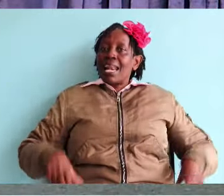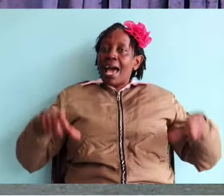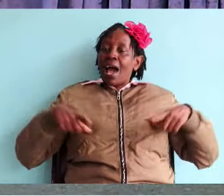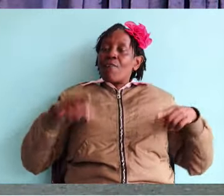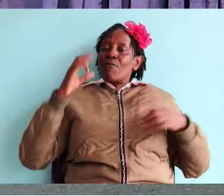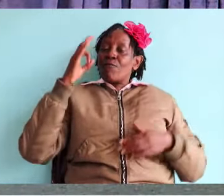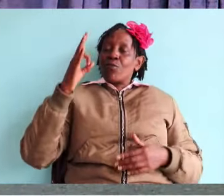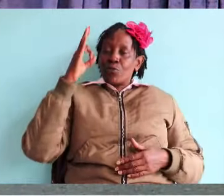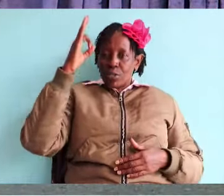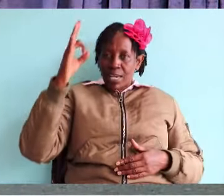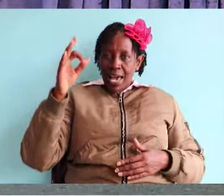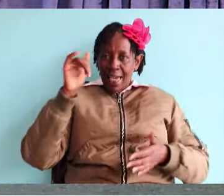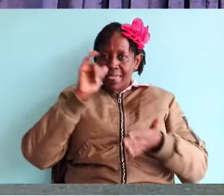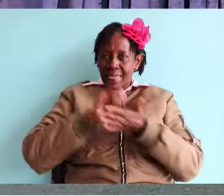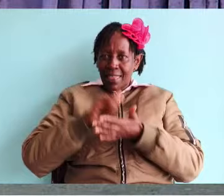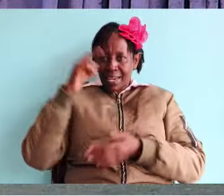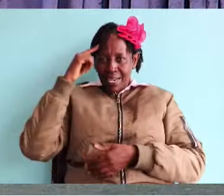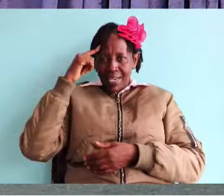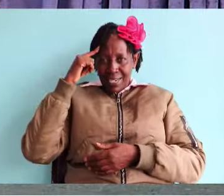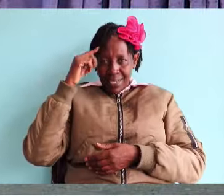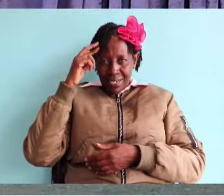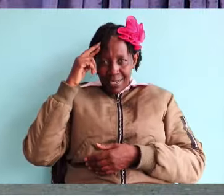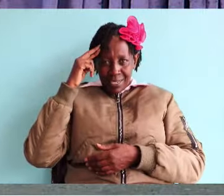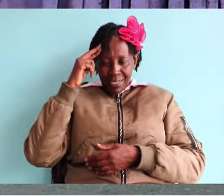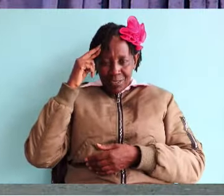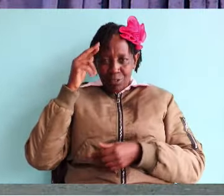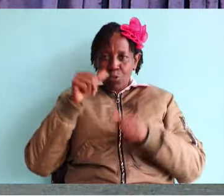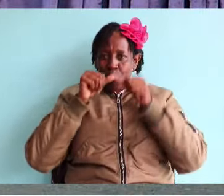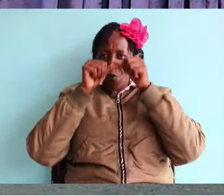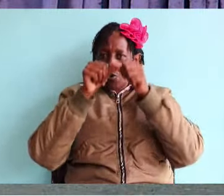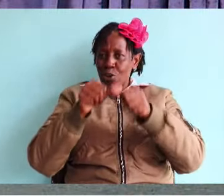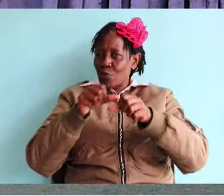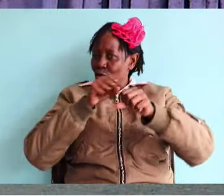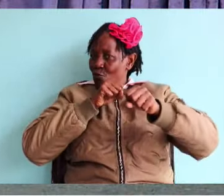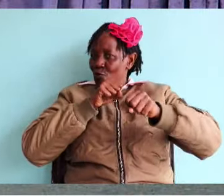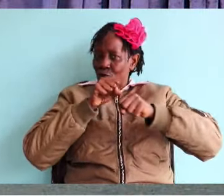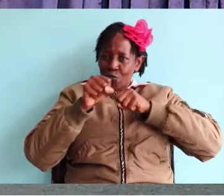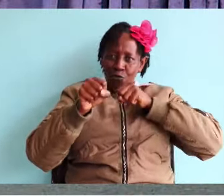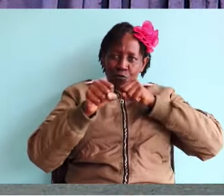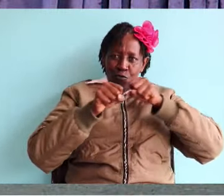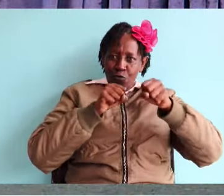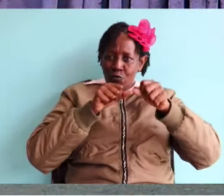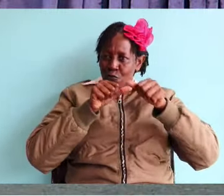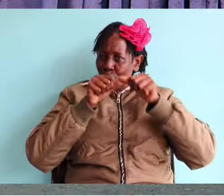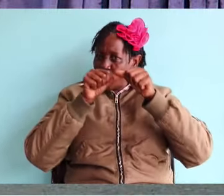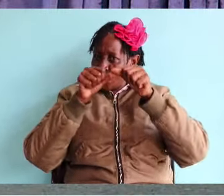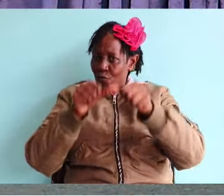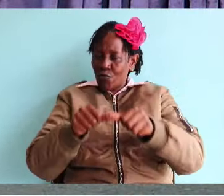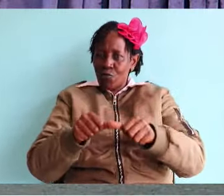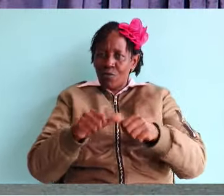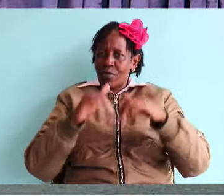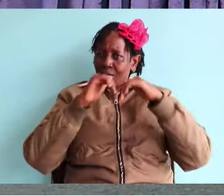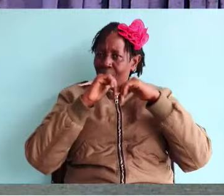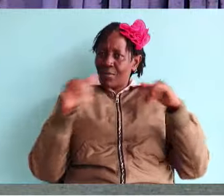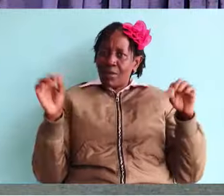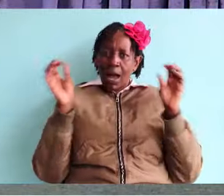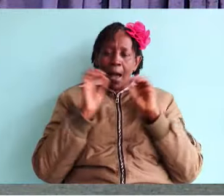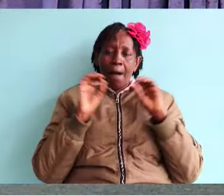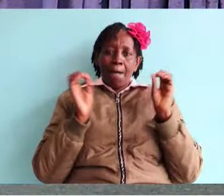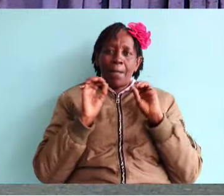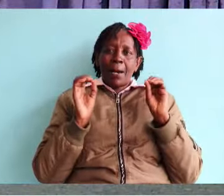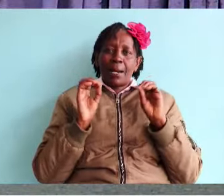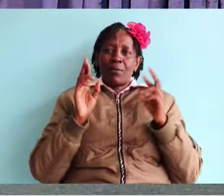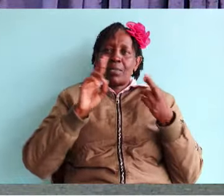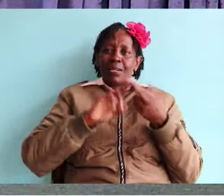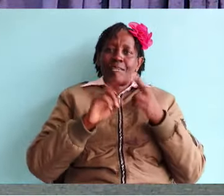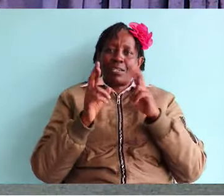that reason, we will continue on fighting in this battle and not be disengaged from our relationship with